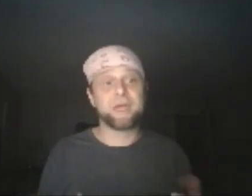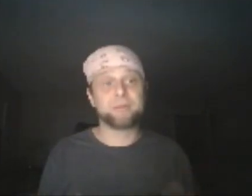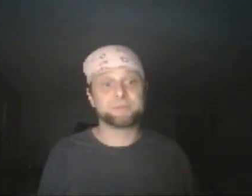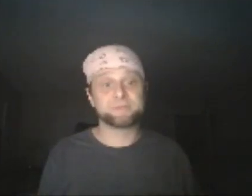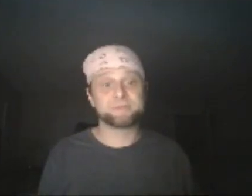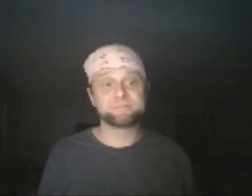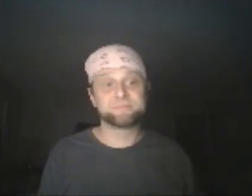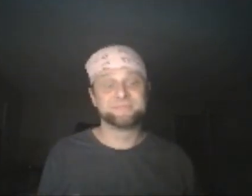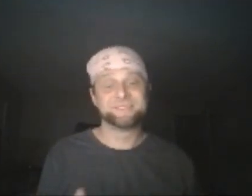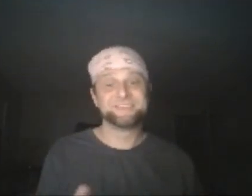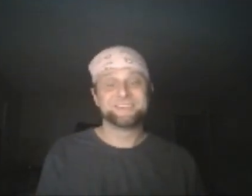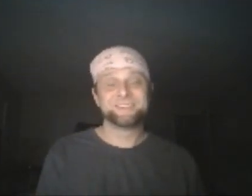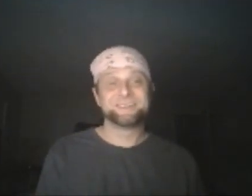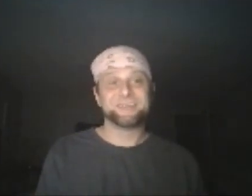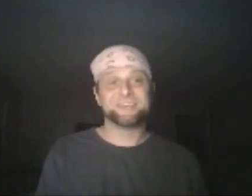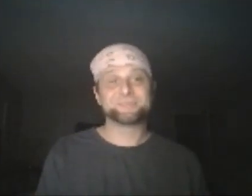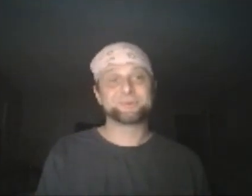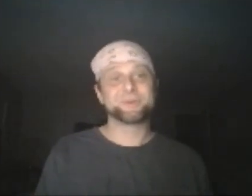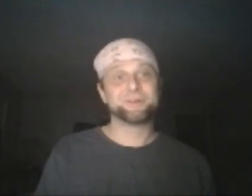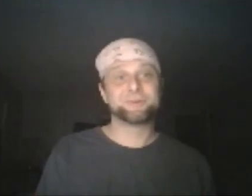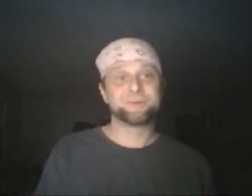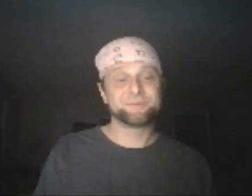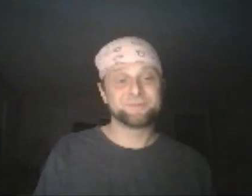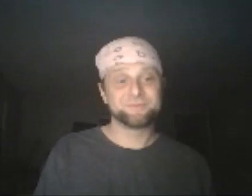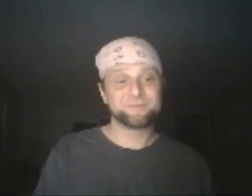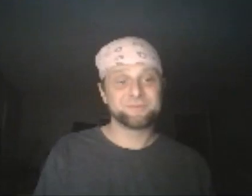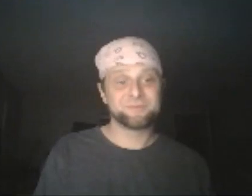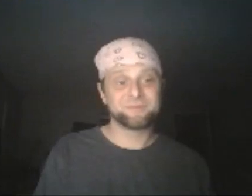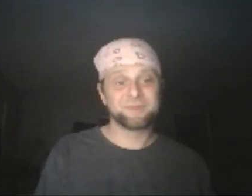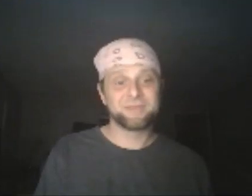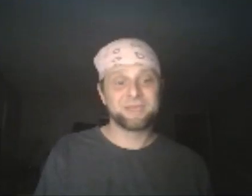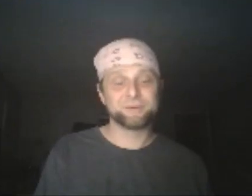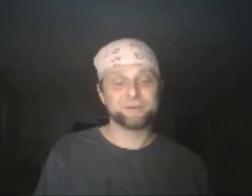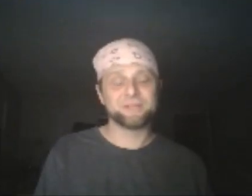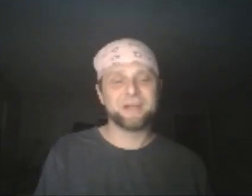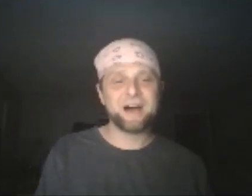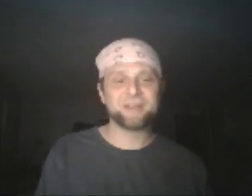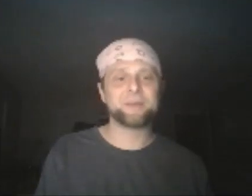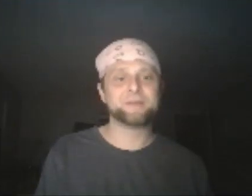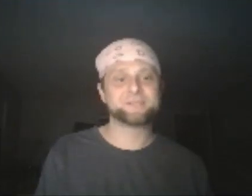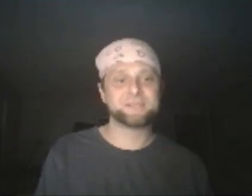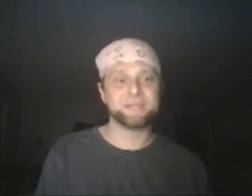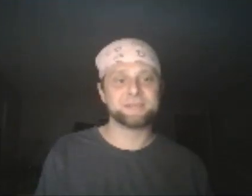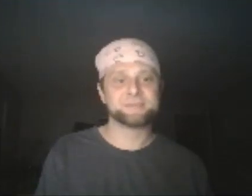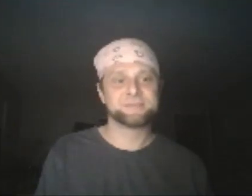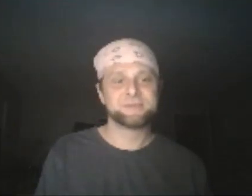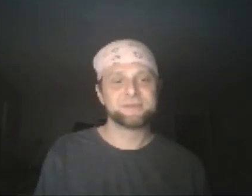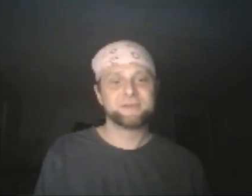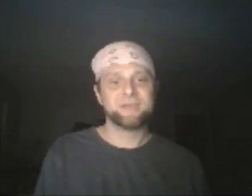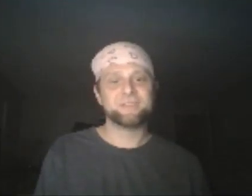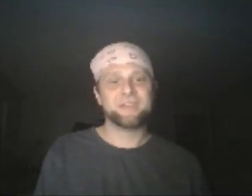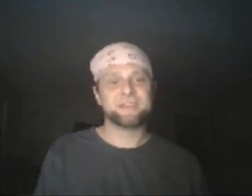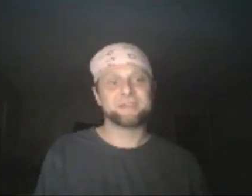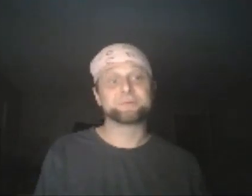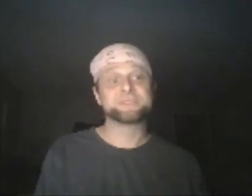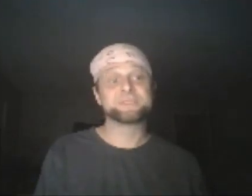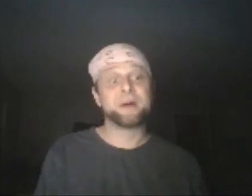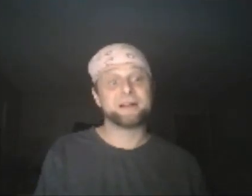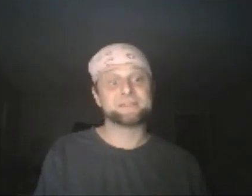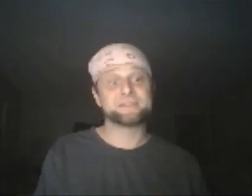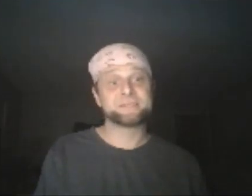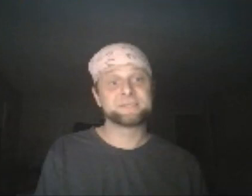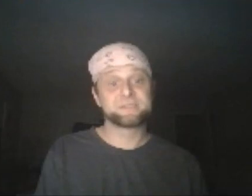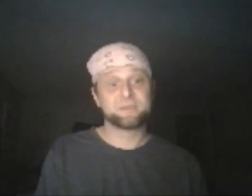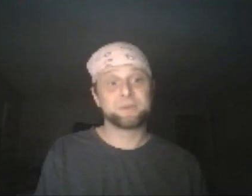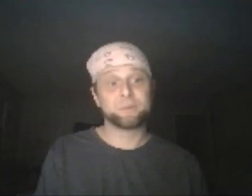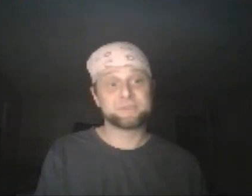what happens. Israel killed a lot of Palestinians, and then in